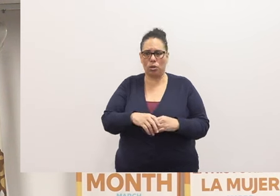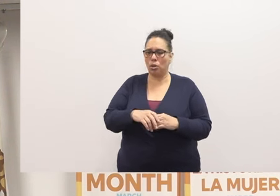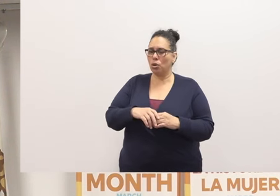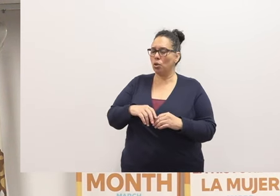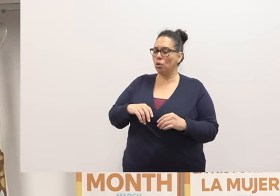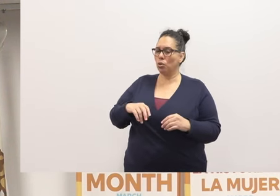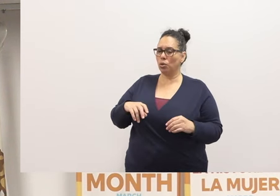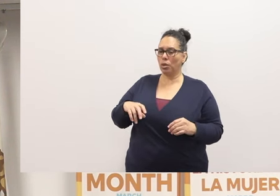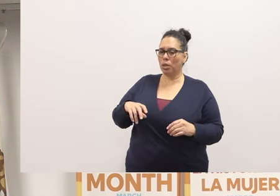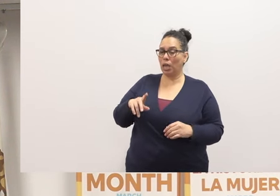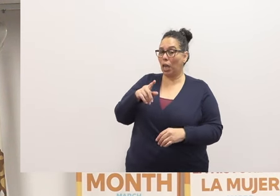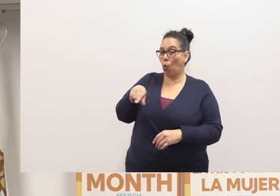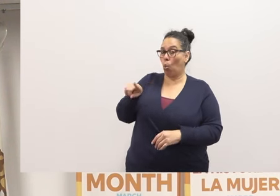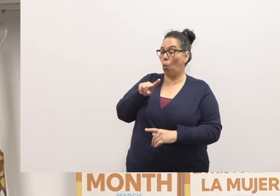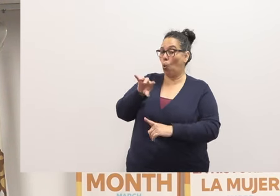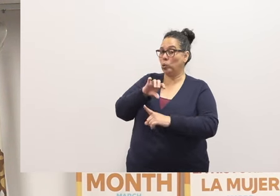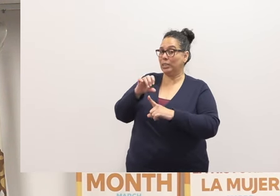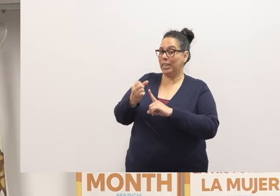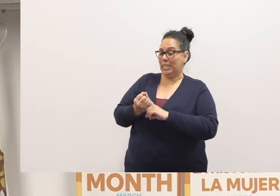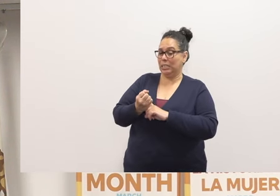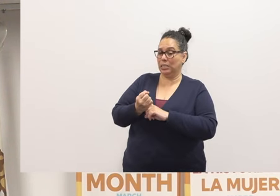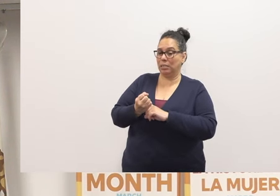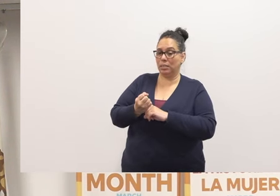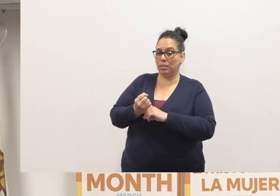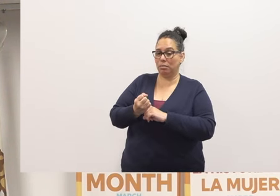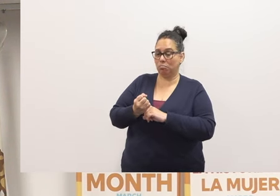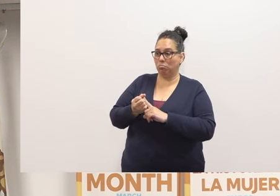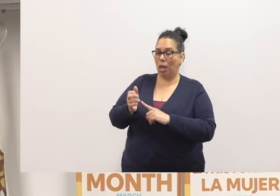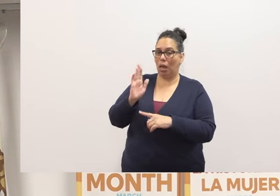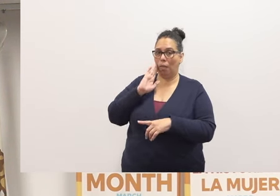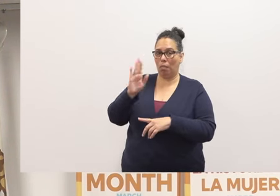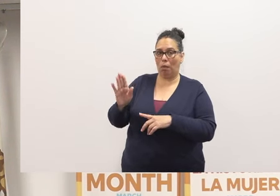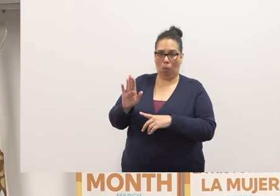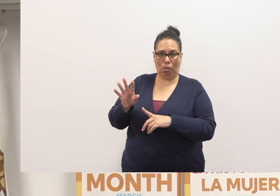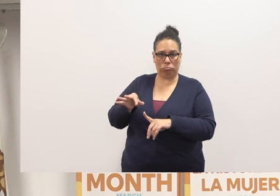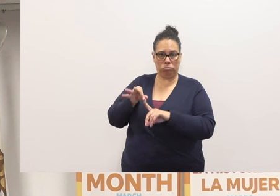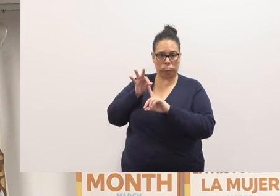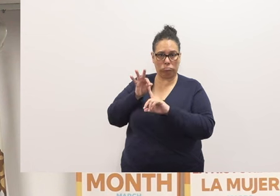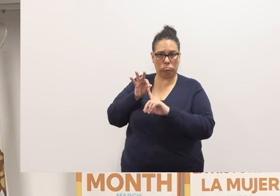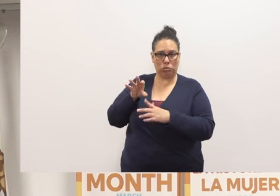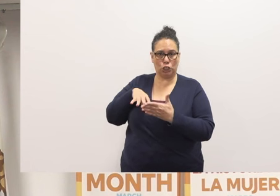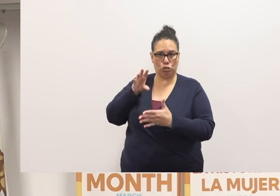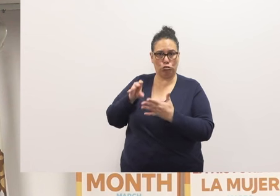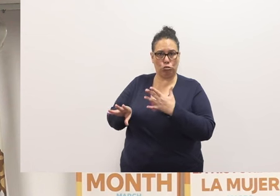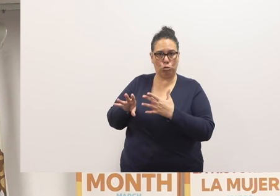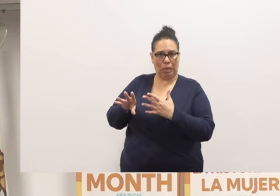that in those cases, there are going to be exemptions where